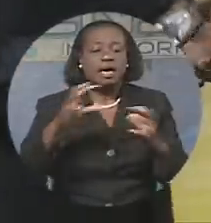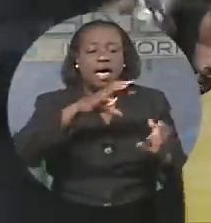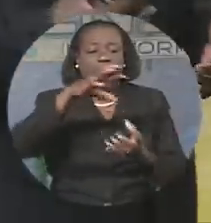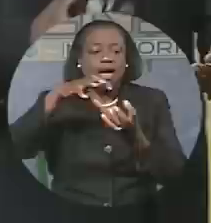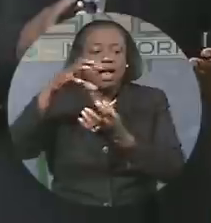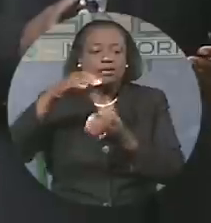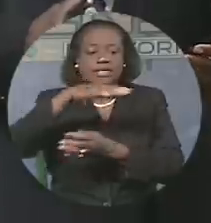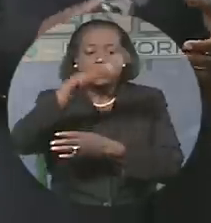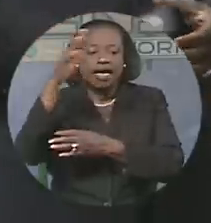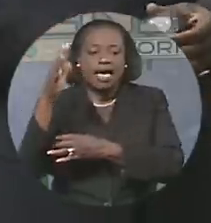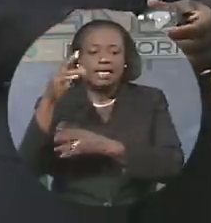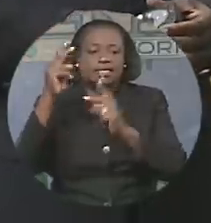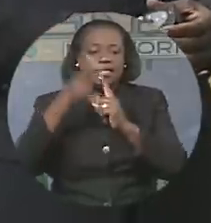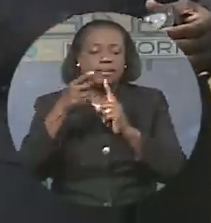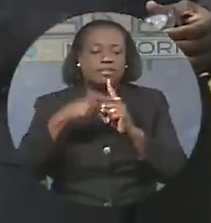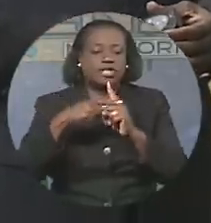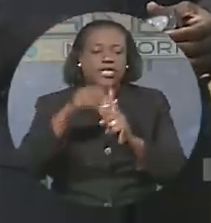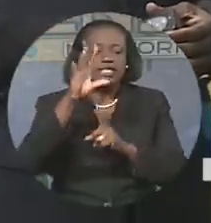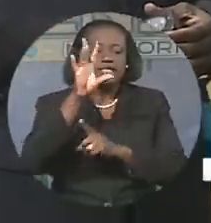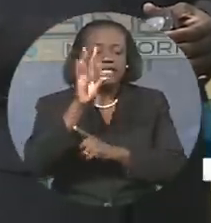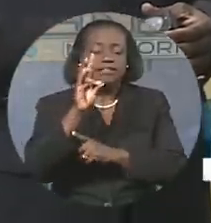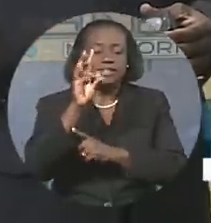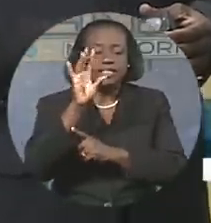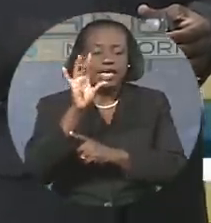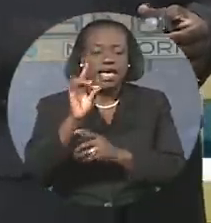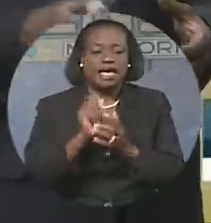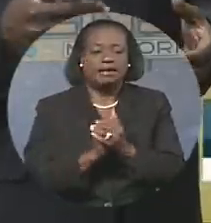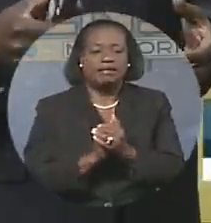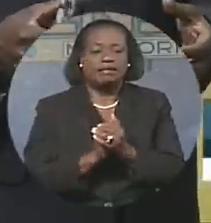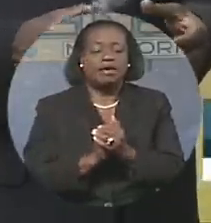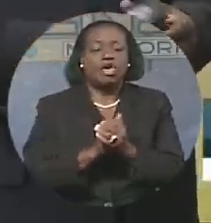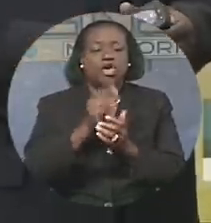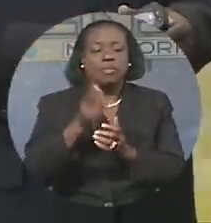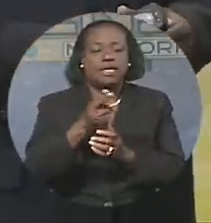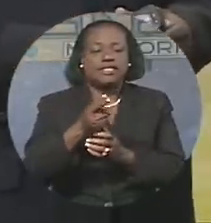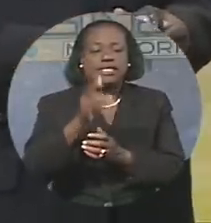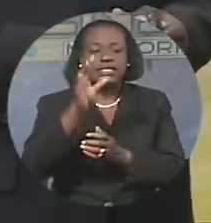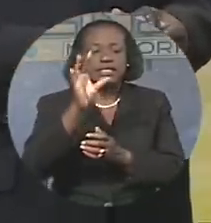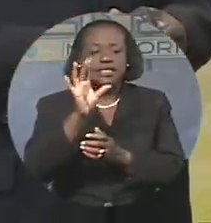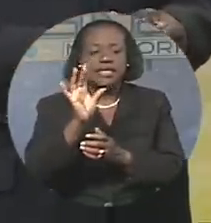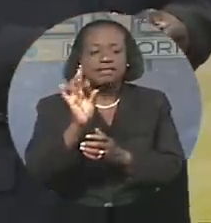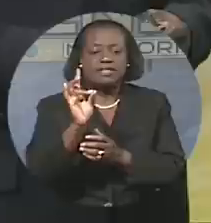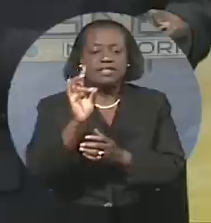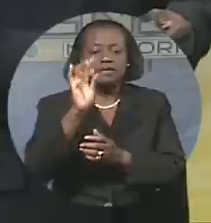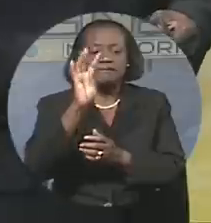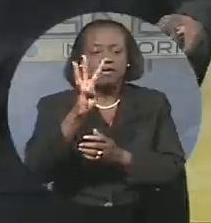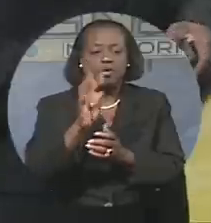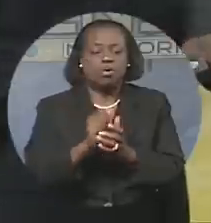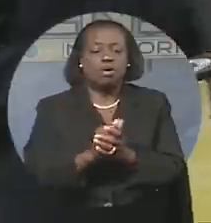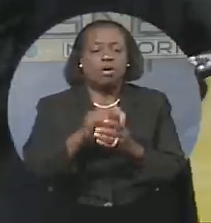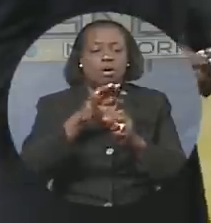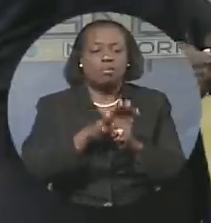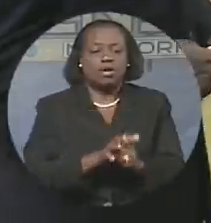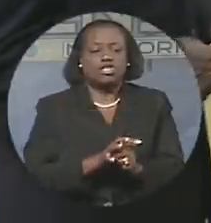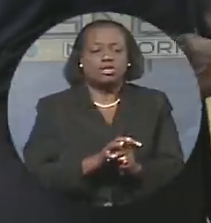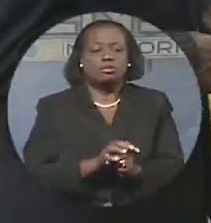skies, temperatures 78 degrees, relative humidity 74%. Your winds are out of the east southeast at 5 knots, barometric